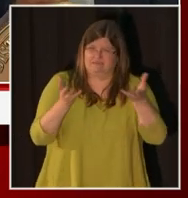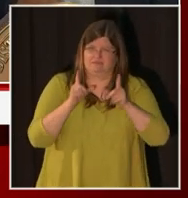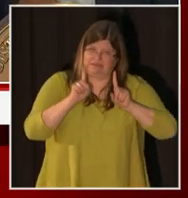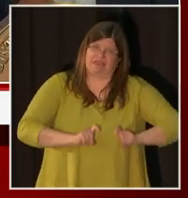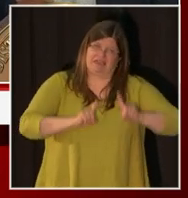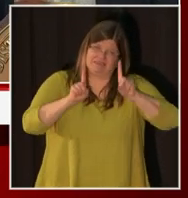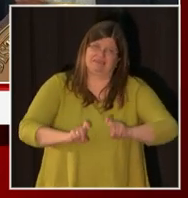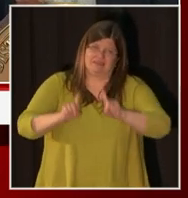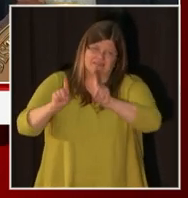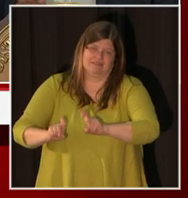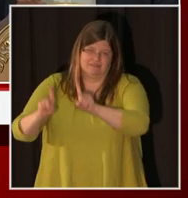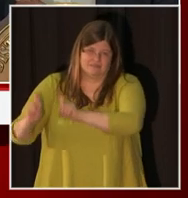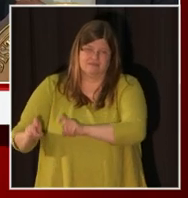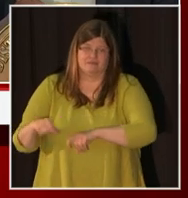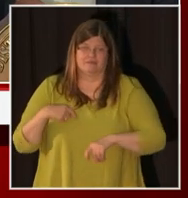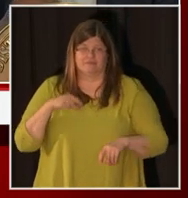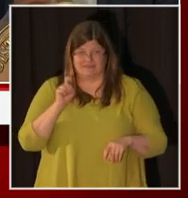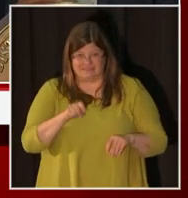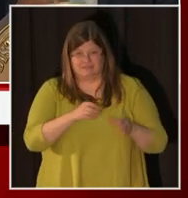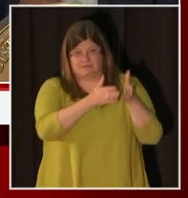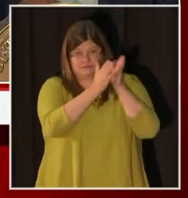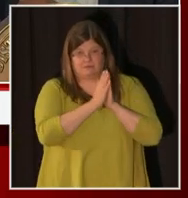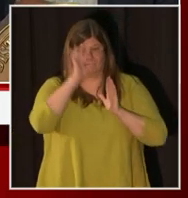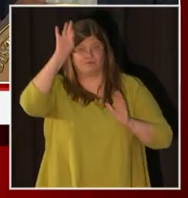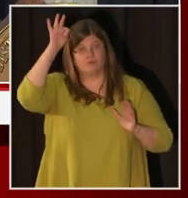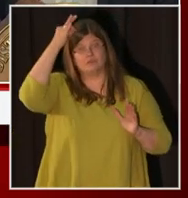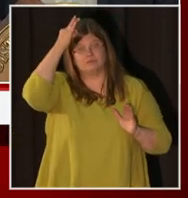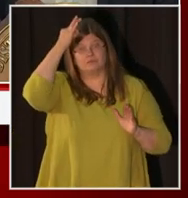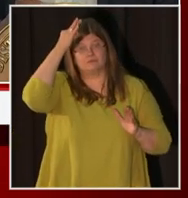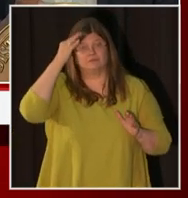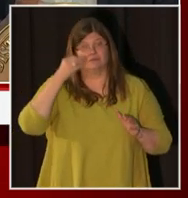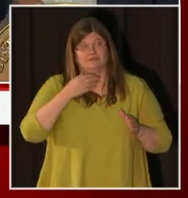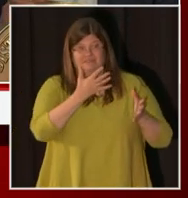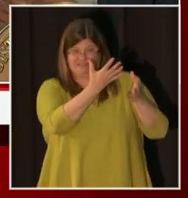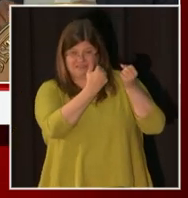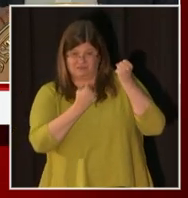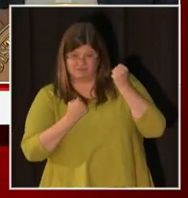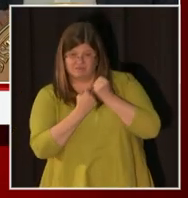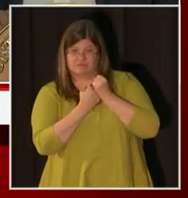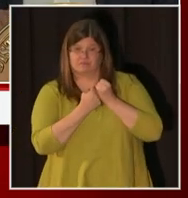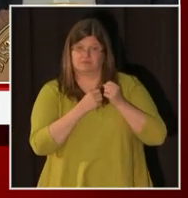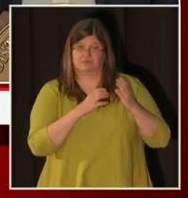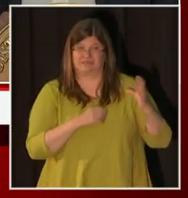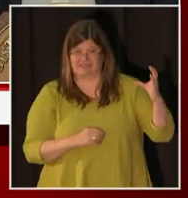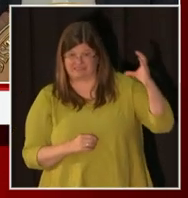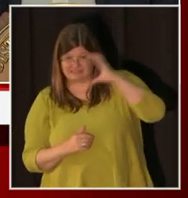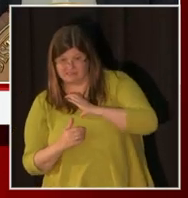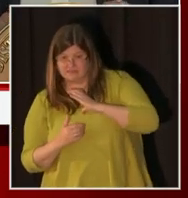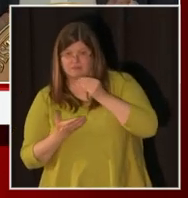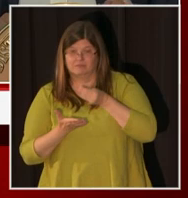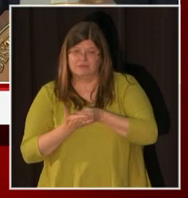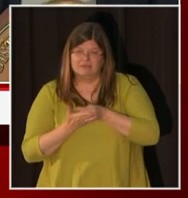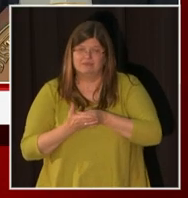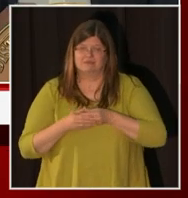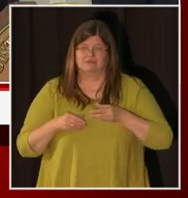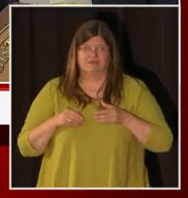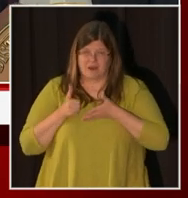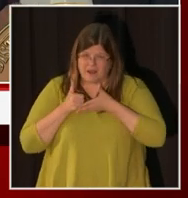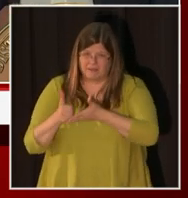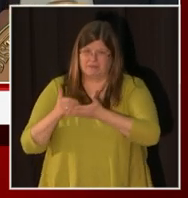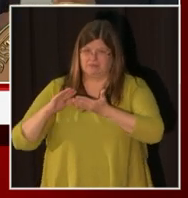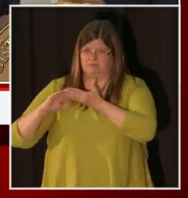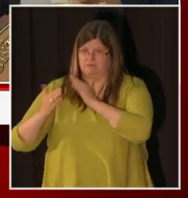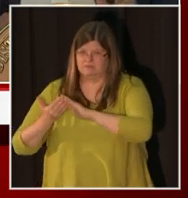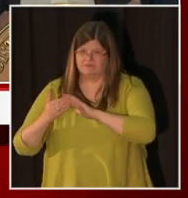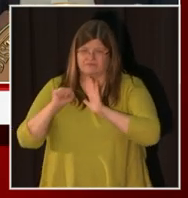continuing to call on the federal government to support cities and states with procuring all of the resources that we need